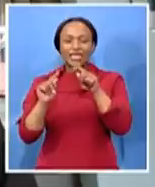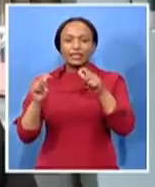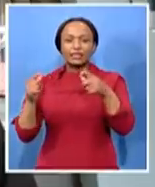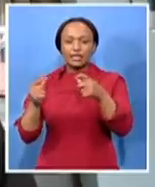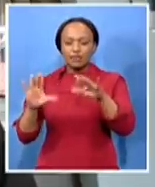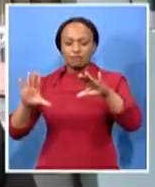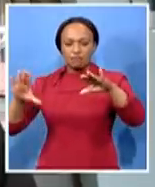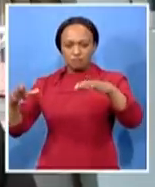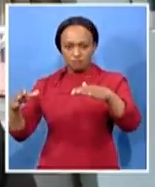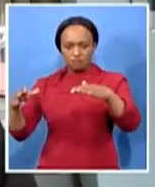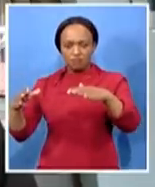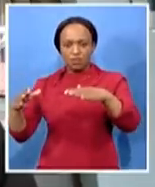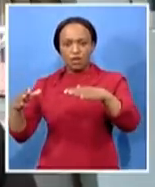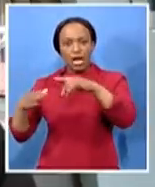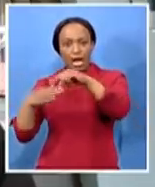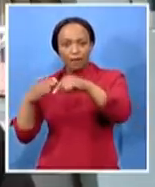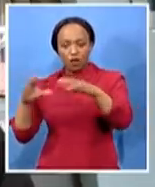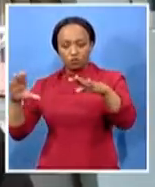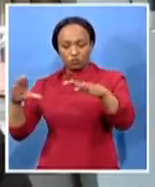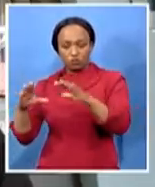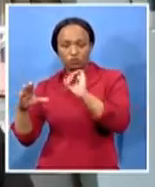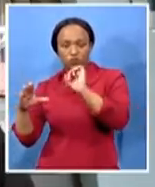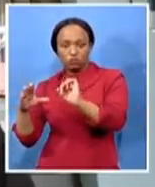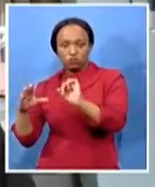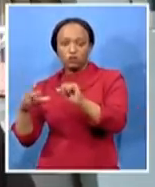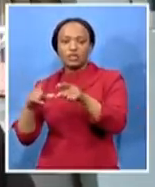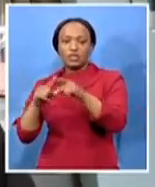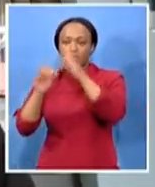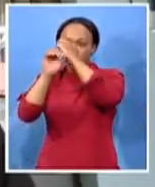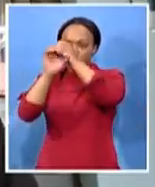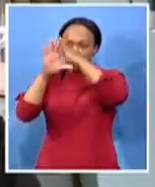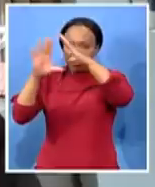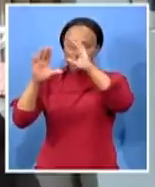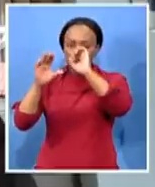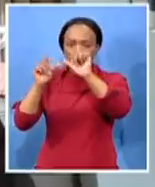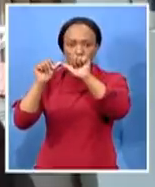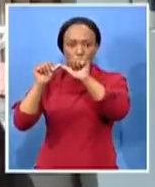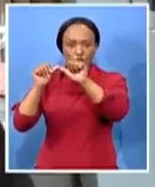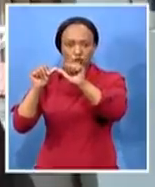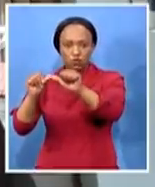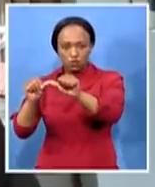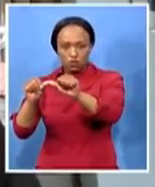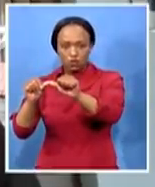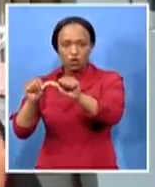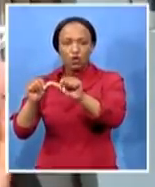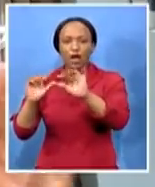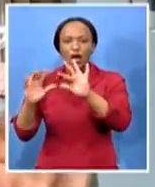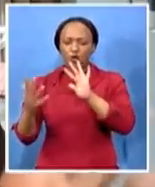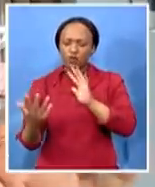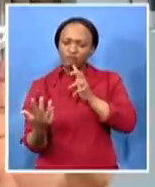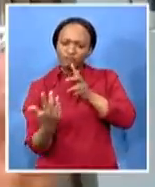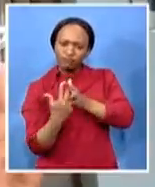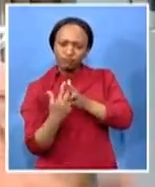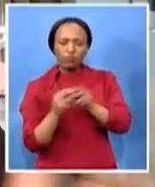in terms of the vision, and how it resonates with them. One example, almost